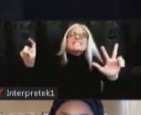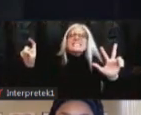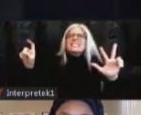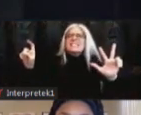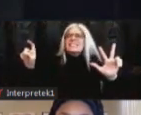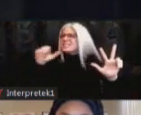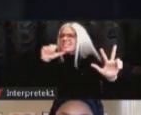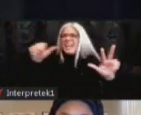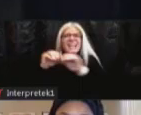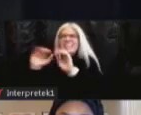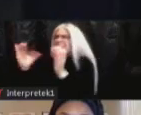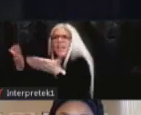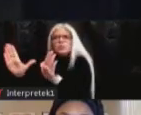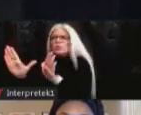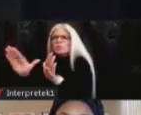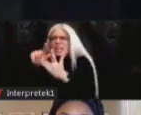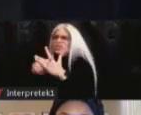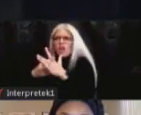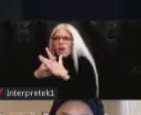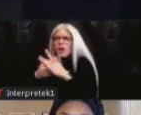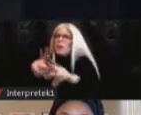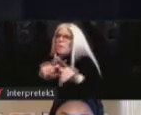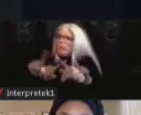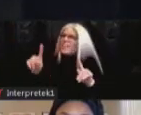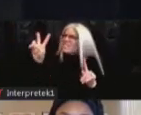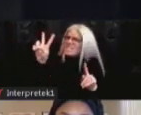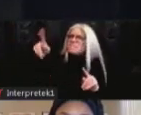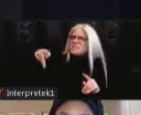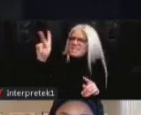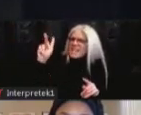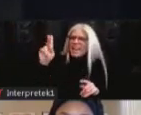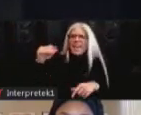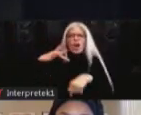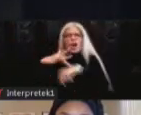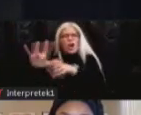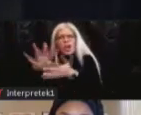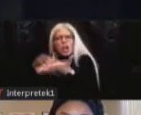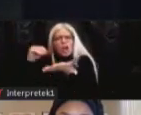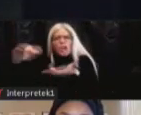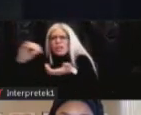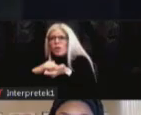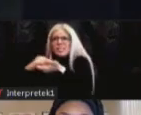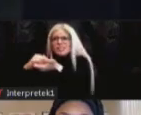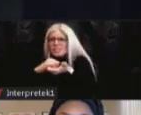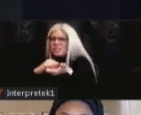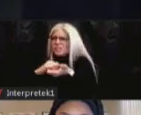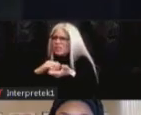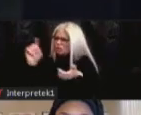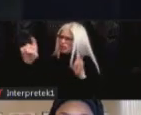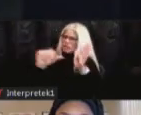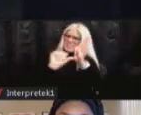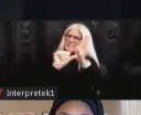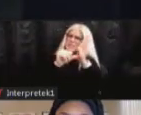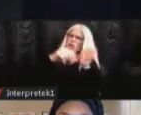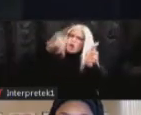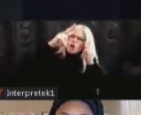is VPK, an Early Learning Coalition. There ought to be an emphasis on early reading. Kids should